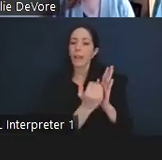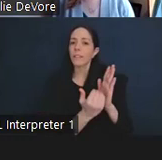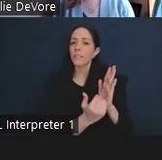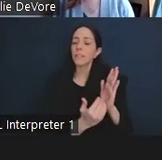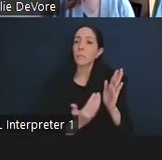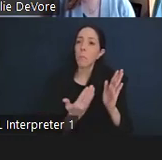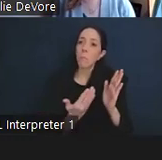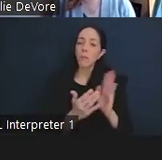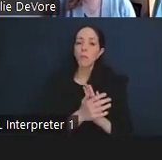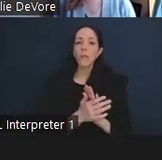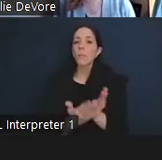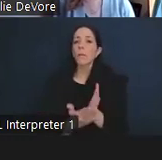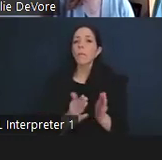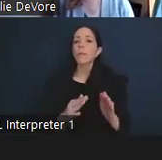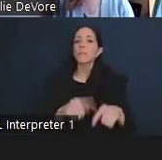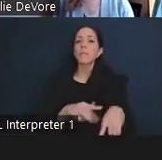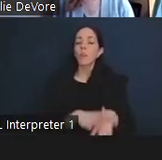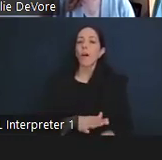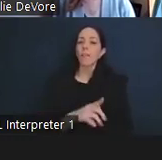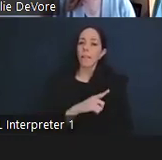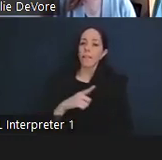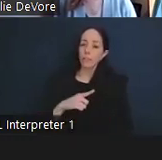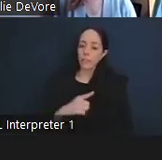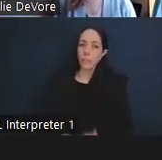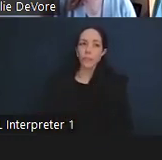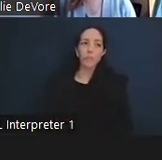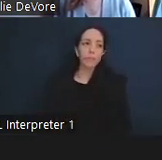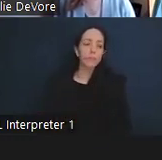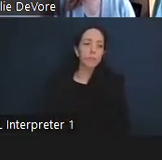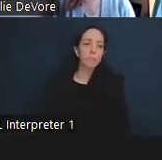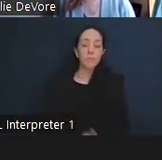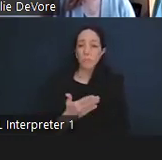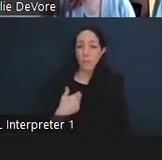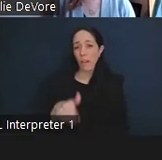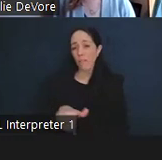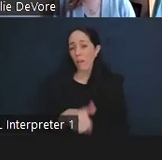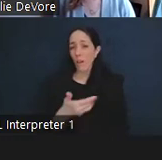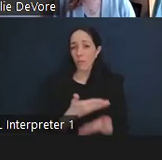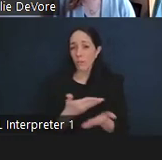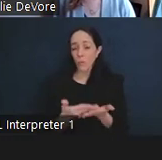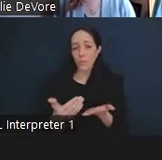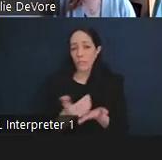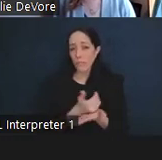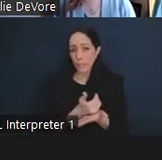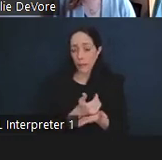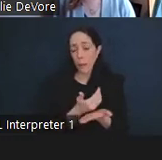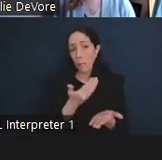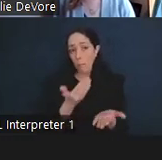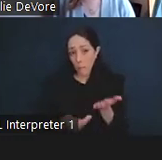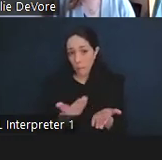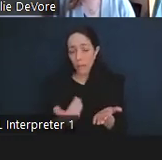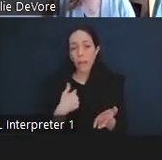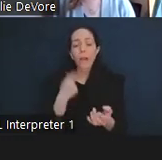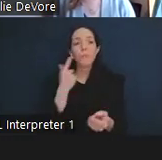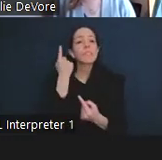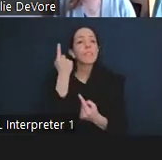based on legislators, which probably have other sources of income or whatever. I'm just thinking,